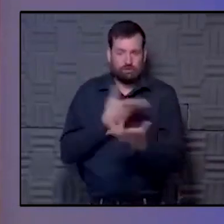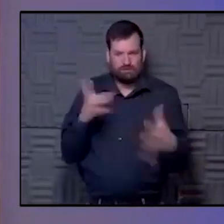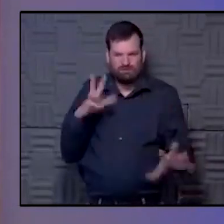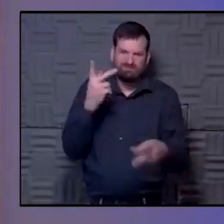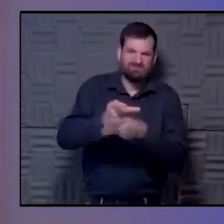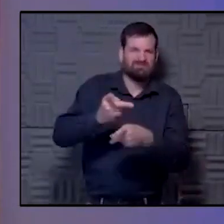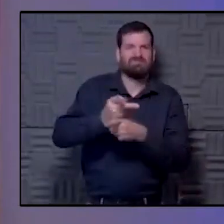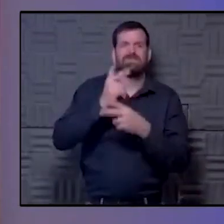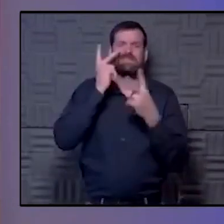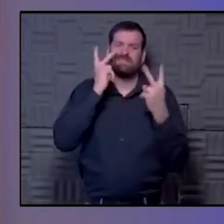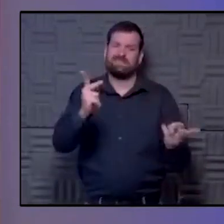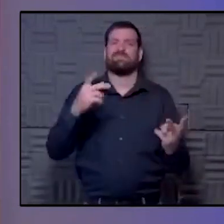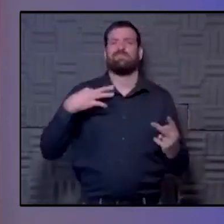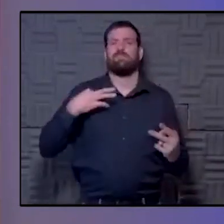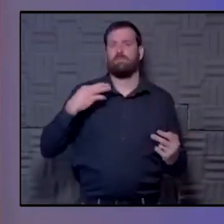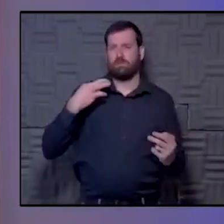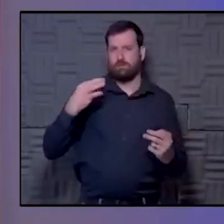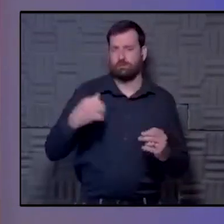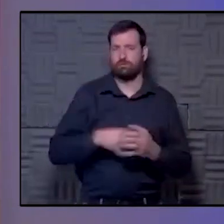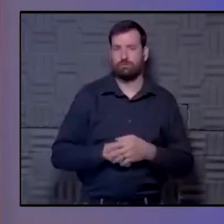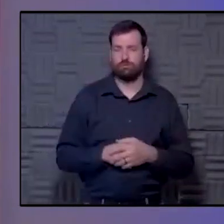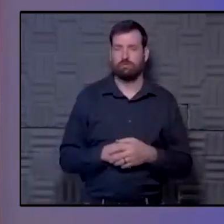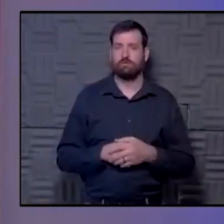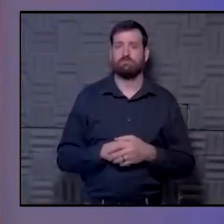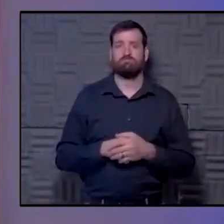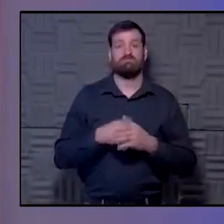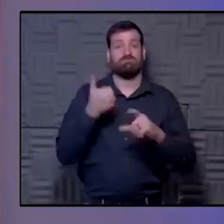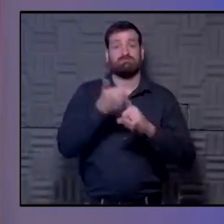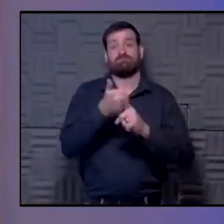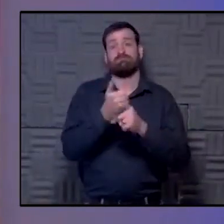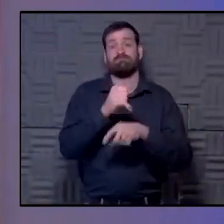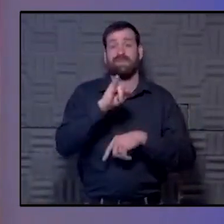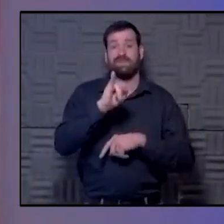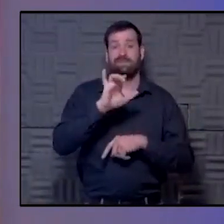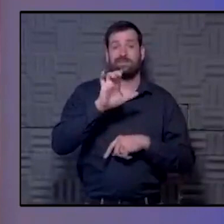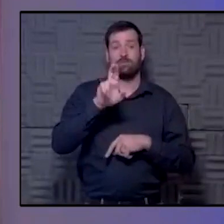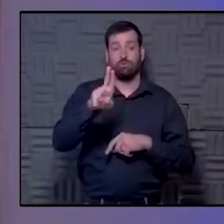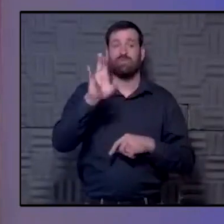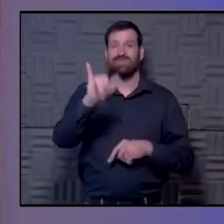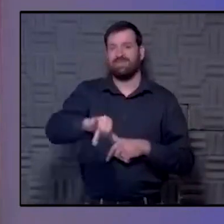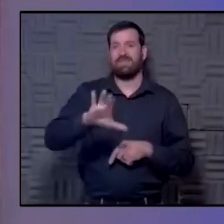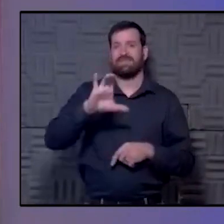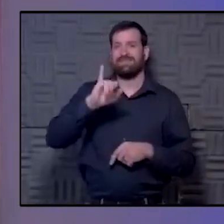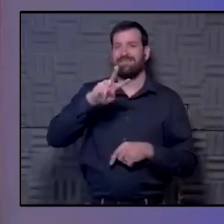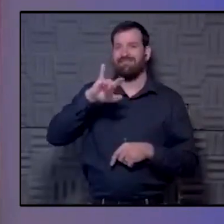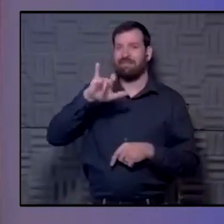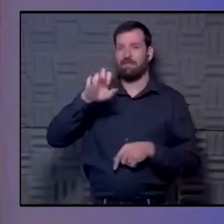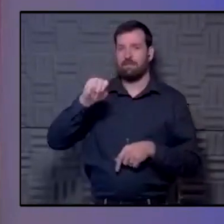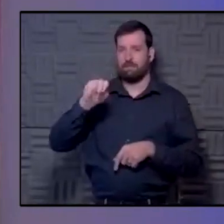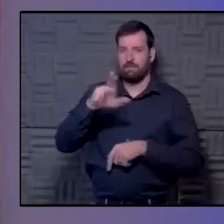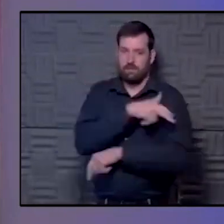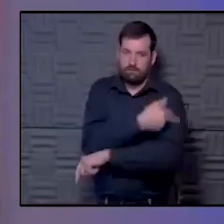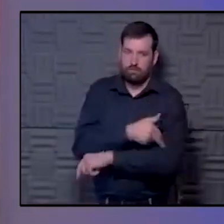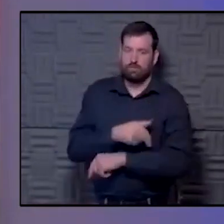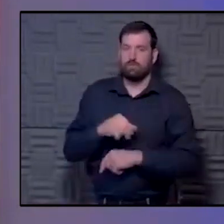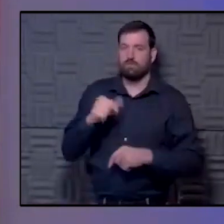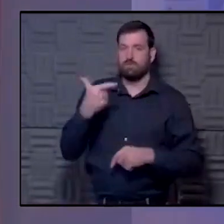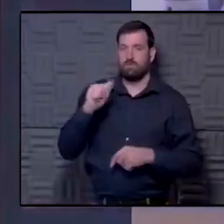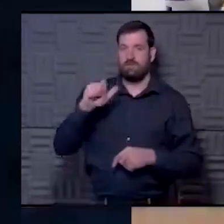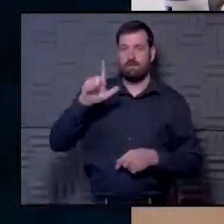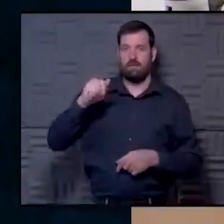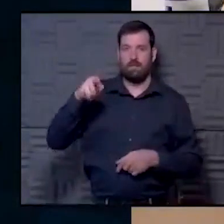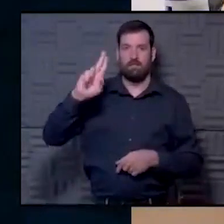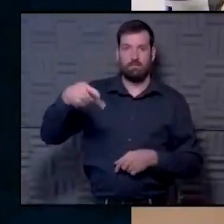You can see our volunteers. They're in an ICU. This is at a civilian hospital in Gallup. We've also worked